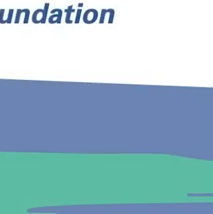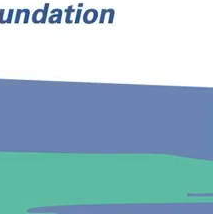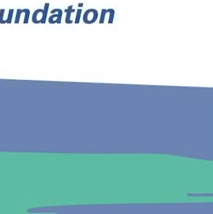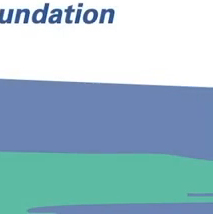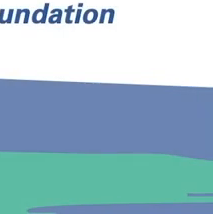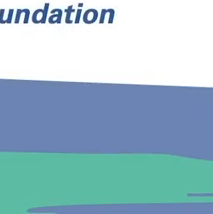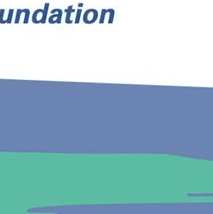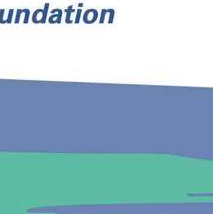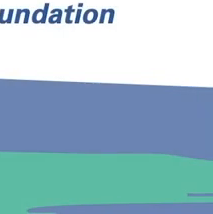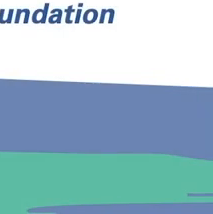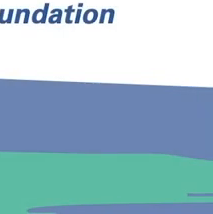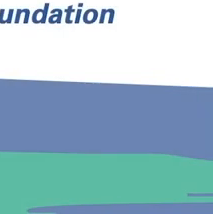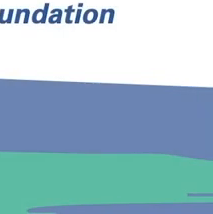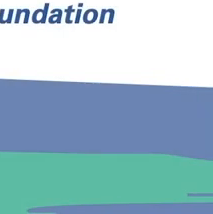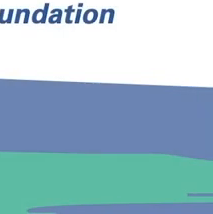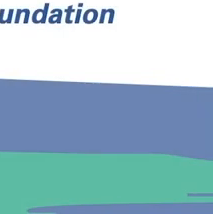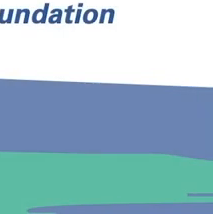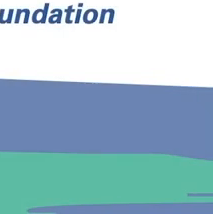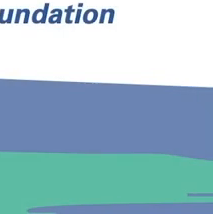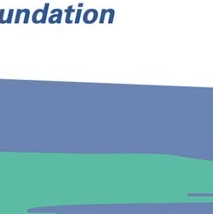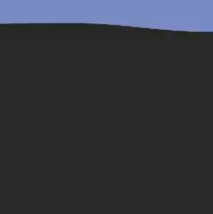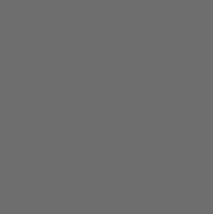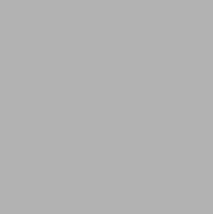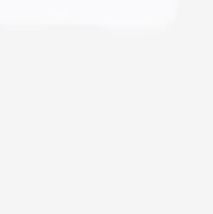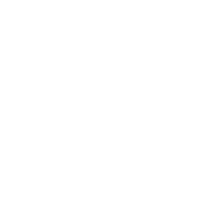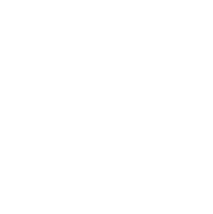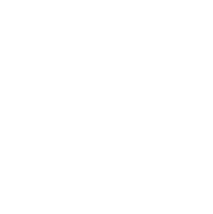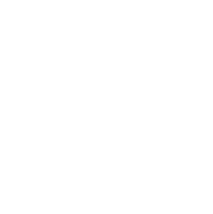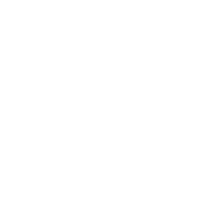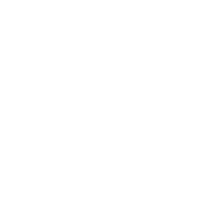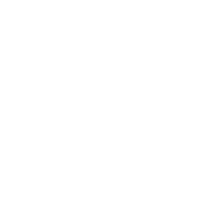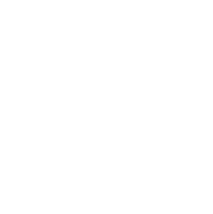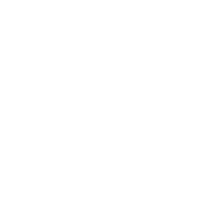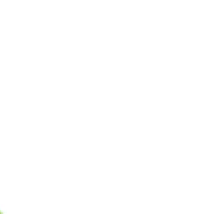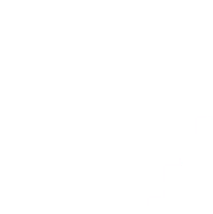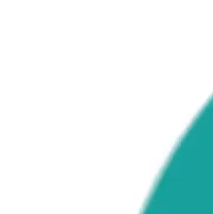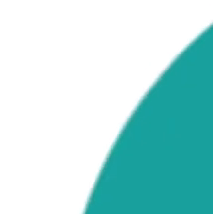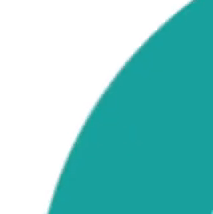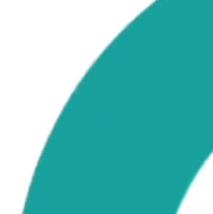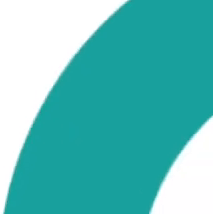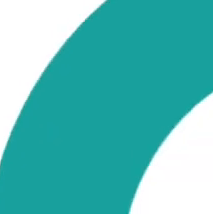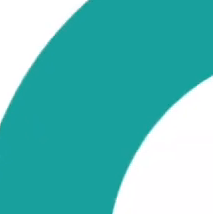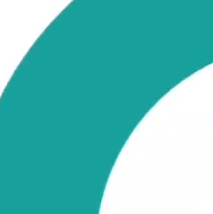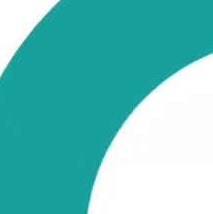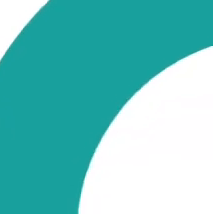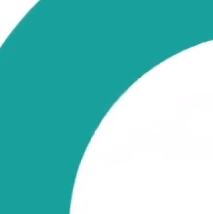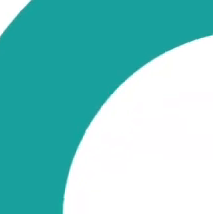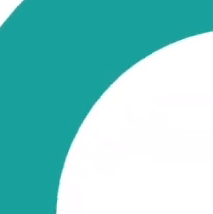again.